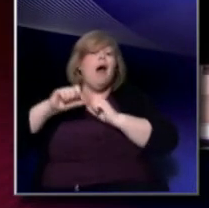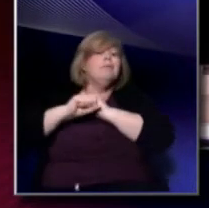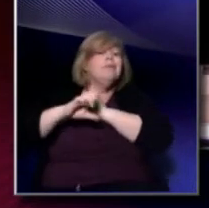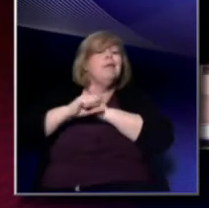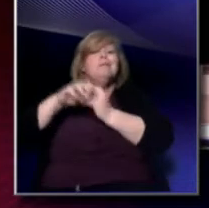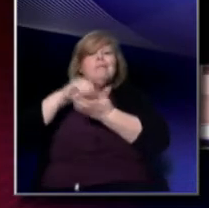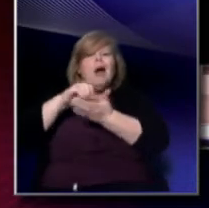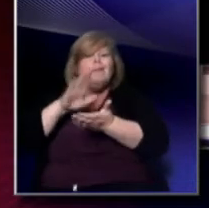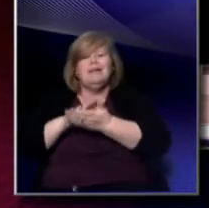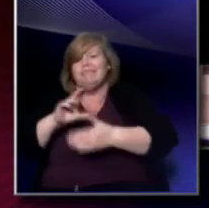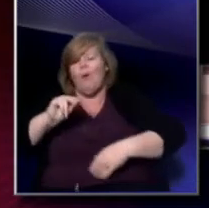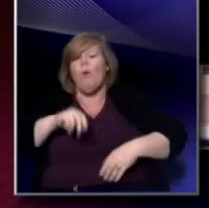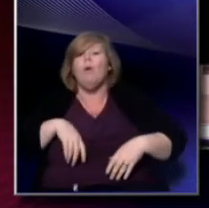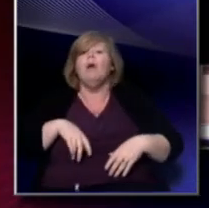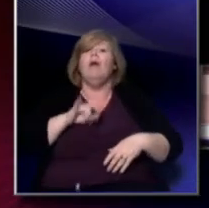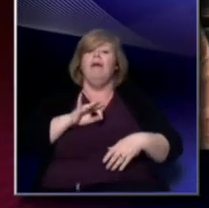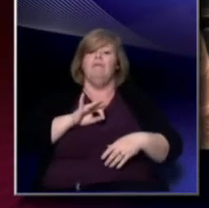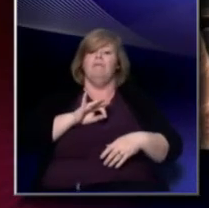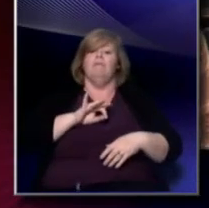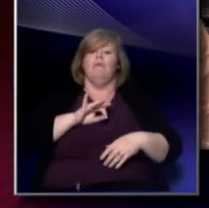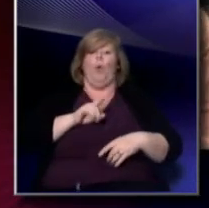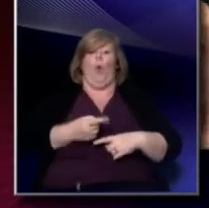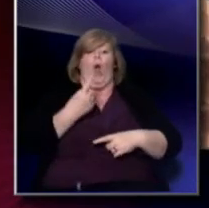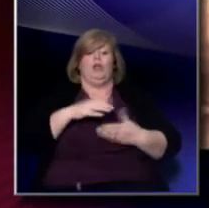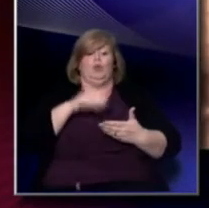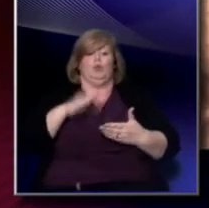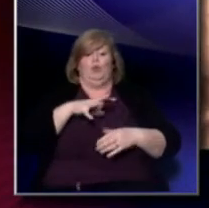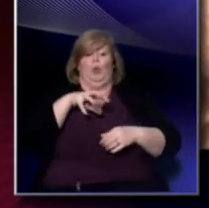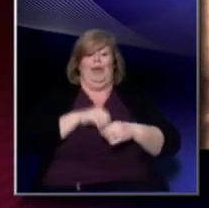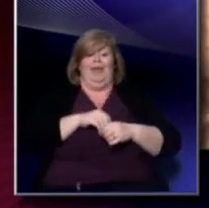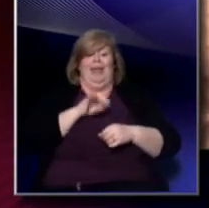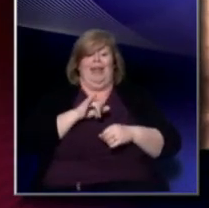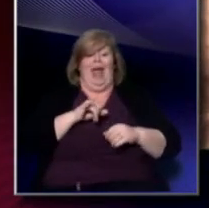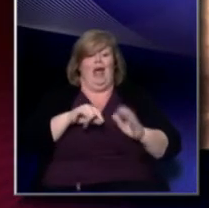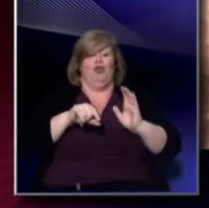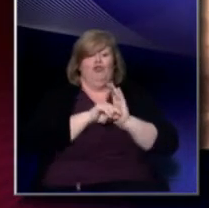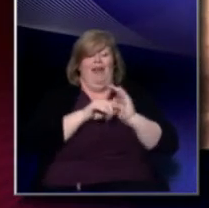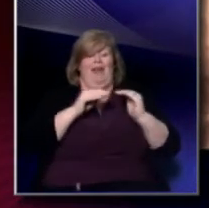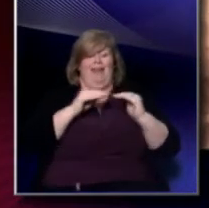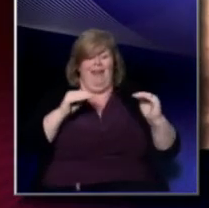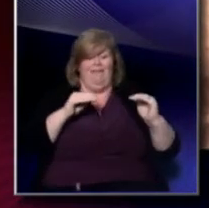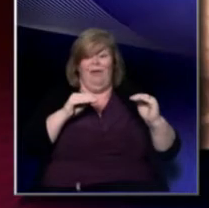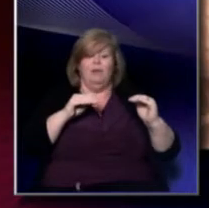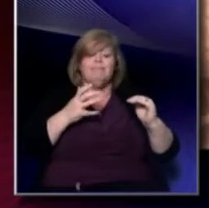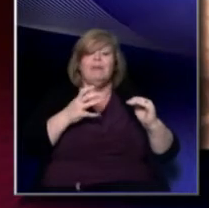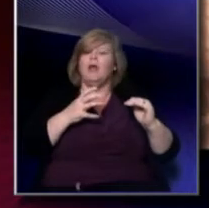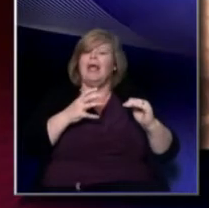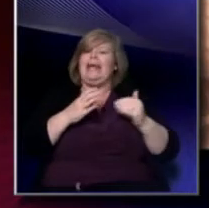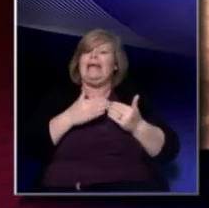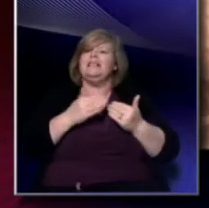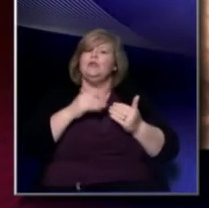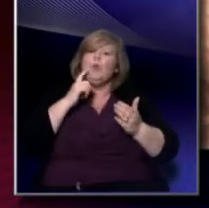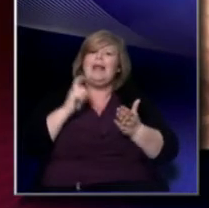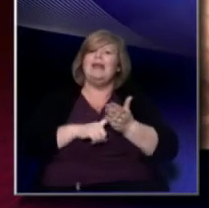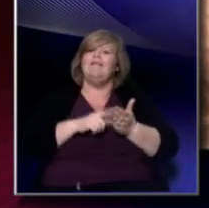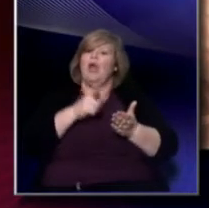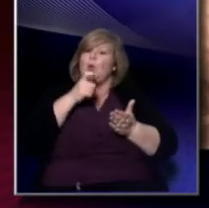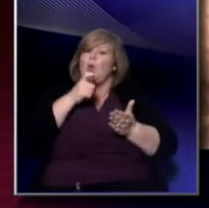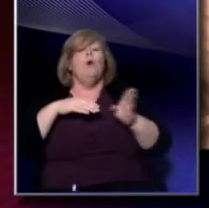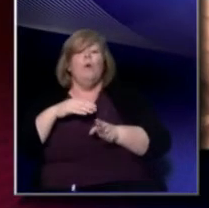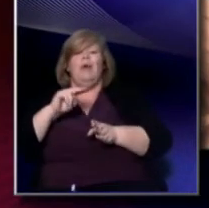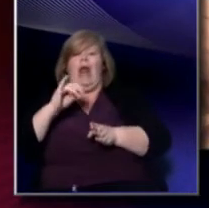if you have only one student in a particular grade level, it would be identifiable to that score as to who that kiddo is.